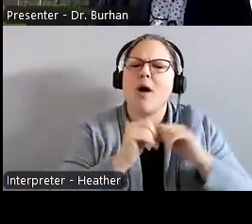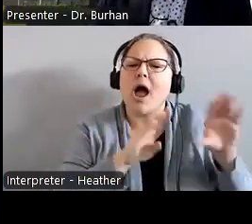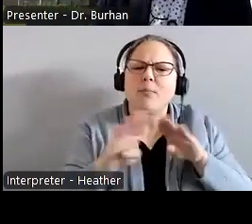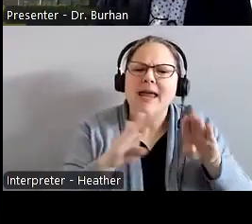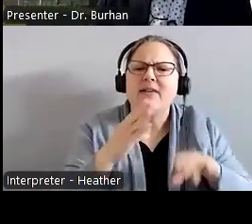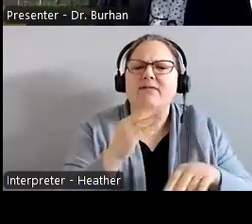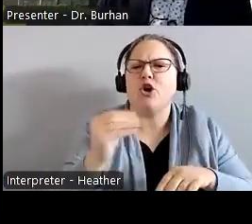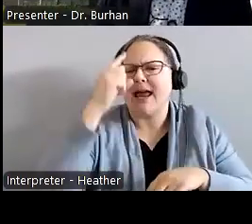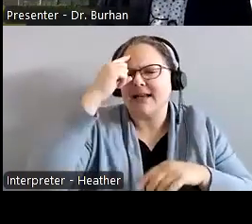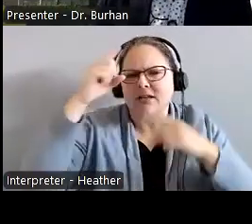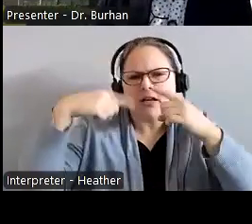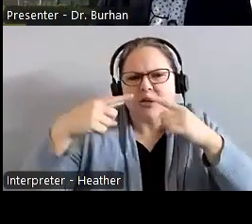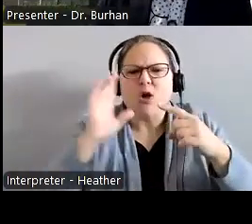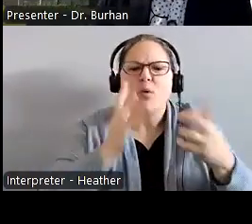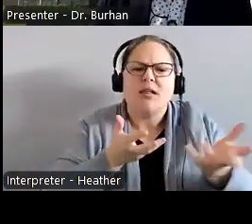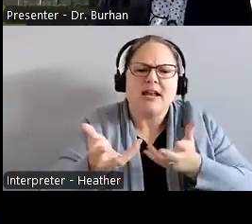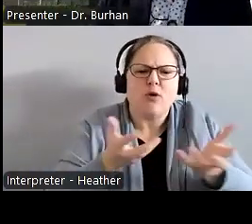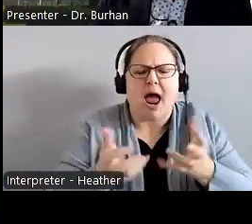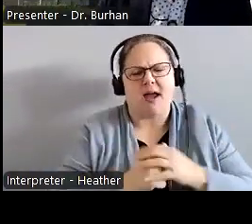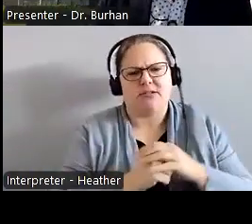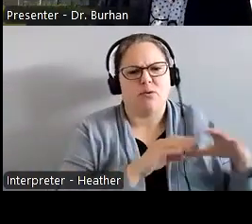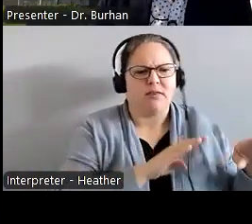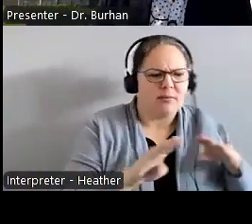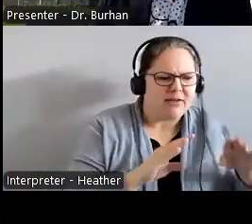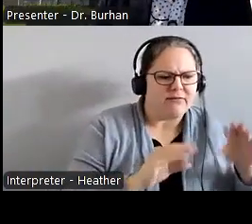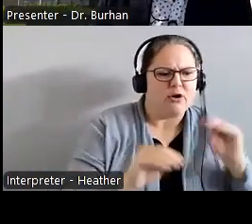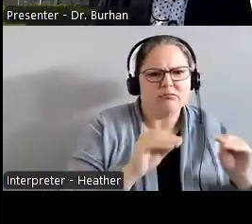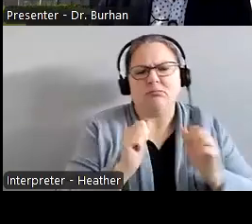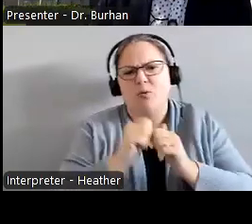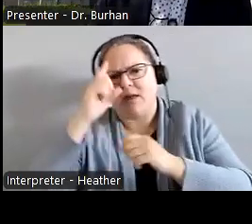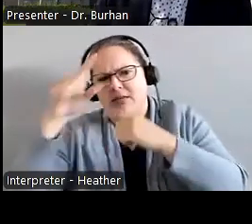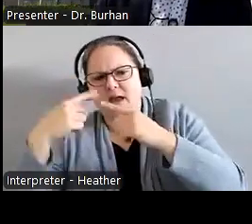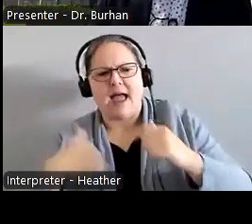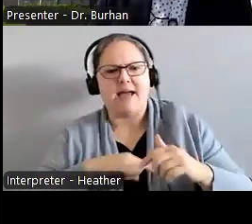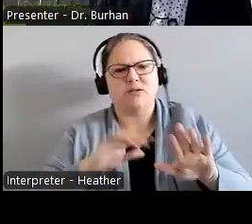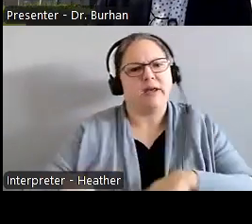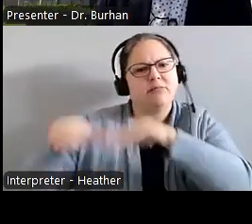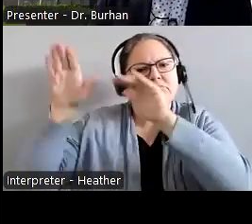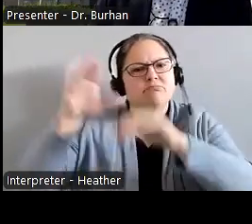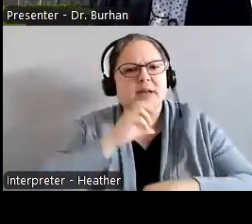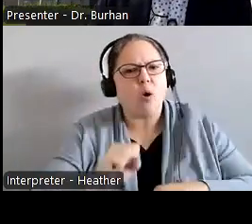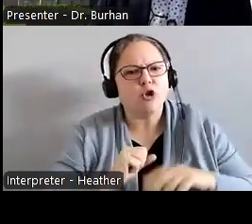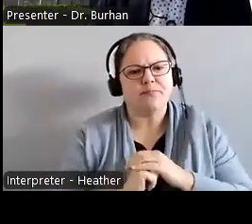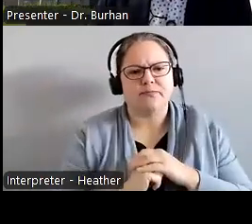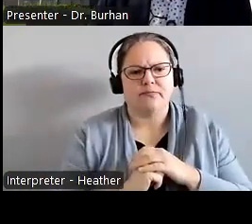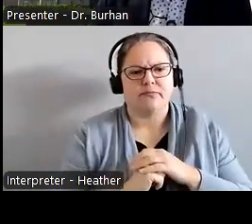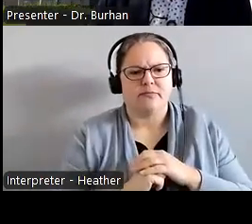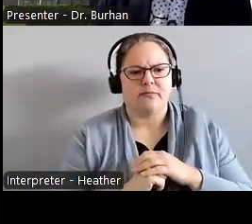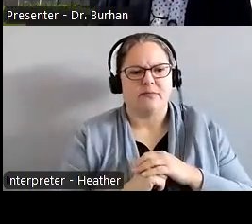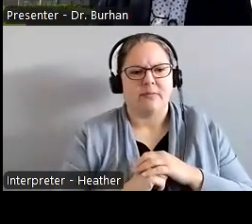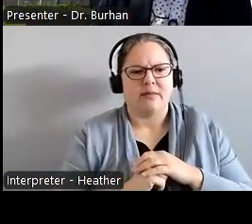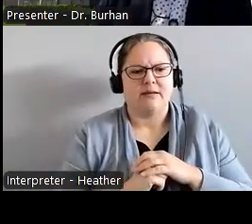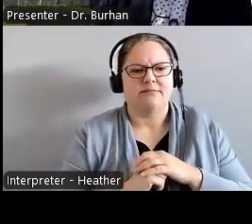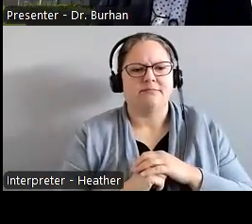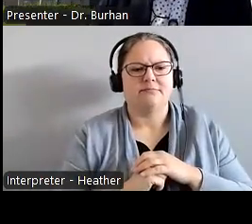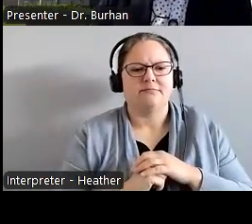cognition interact as we go through life. So one thing that sparked this